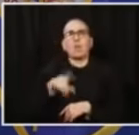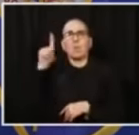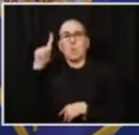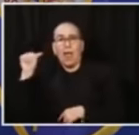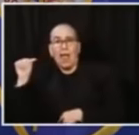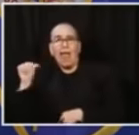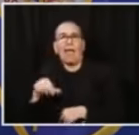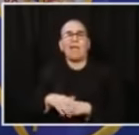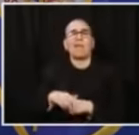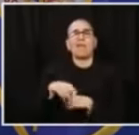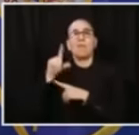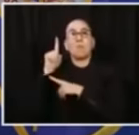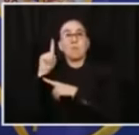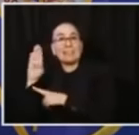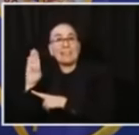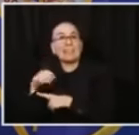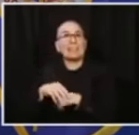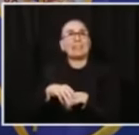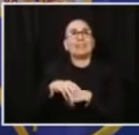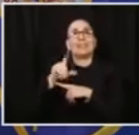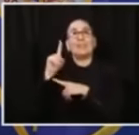So as you can see from this graph,